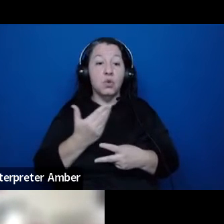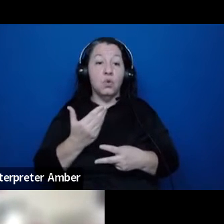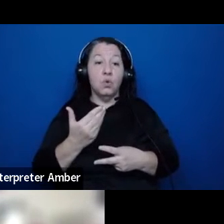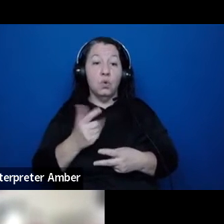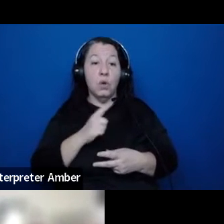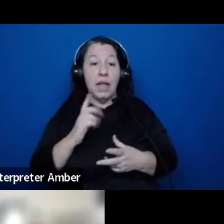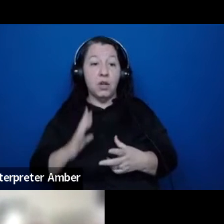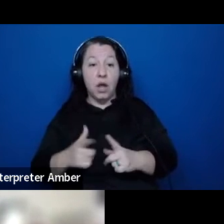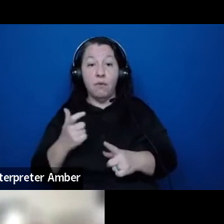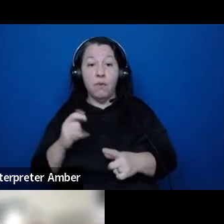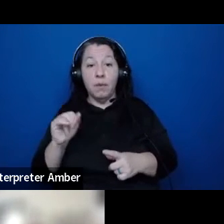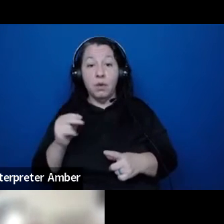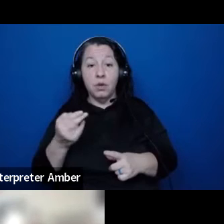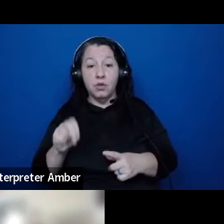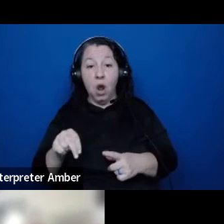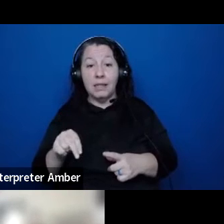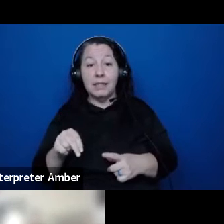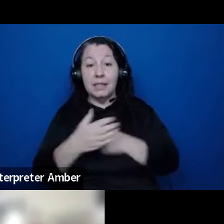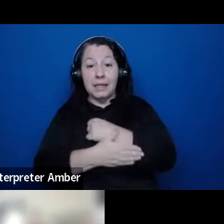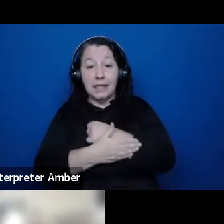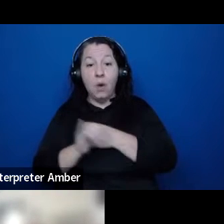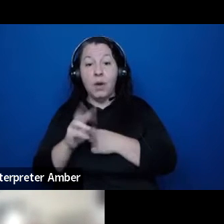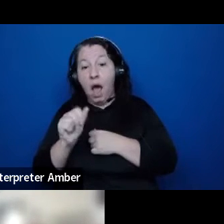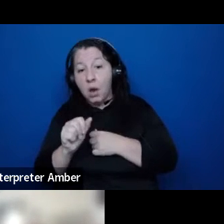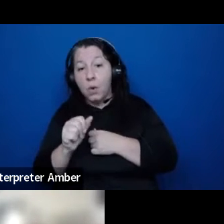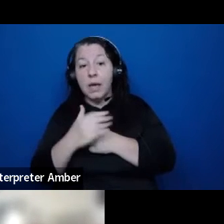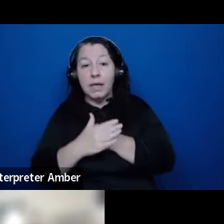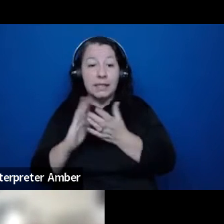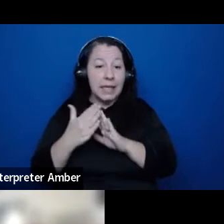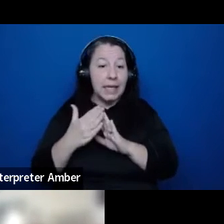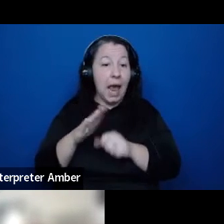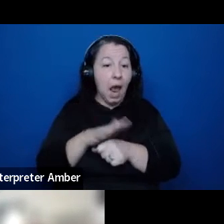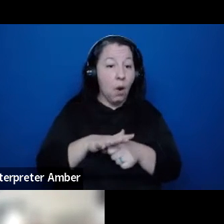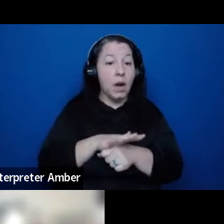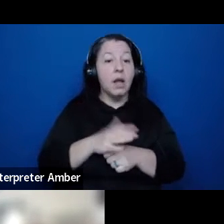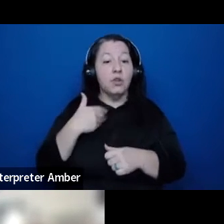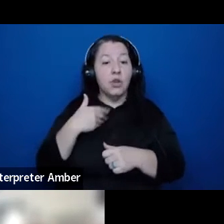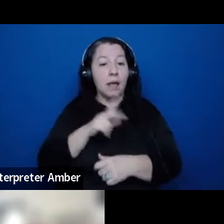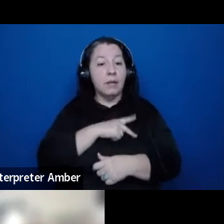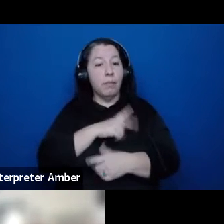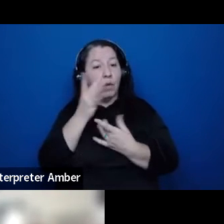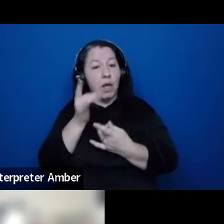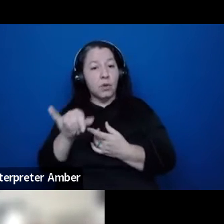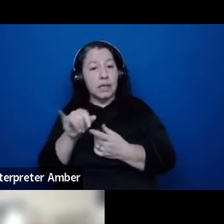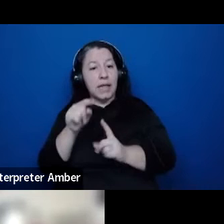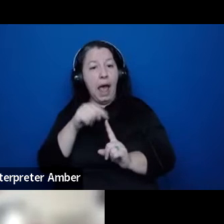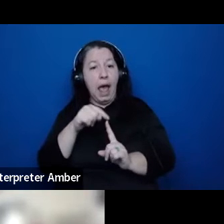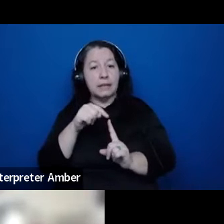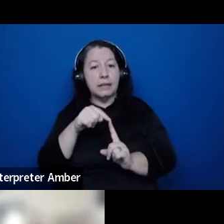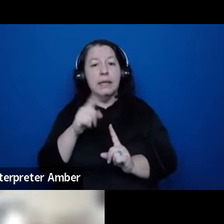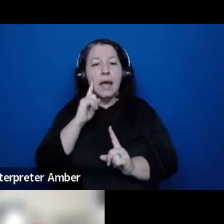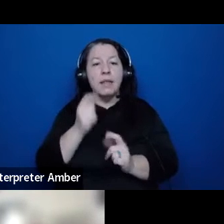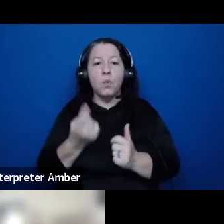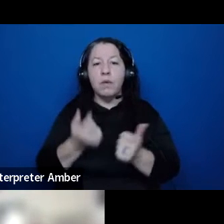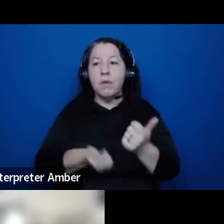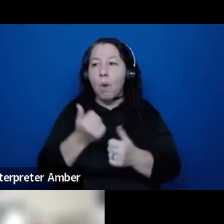the Johnson County area, Iowa City area, has a personal interest in it. I think that's one of the most important things to